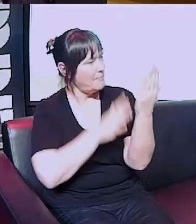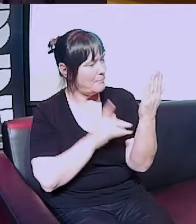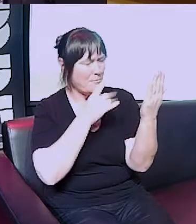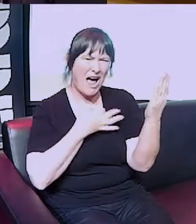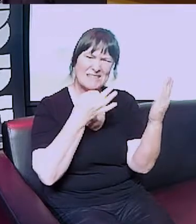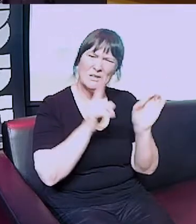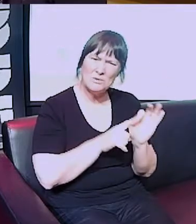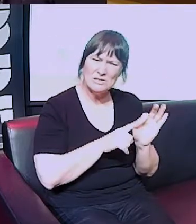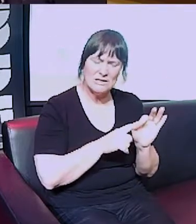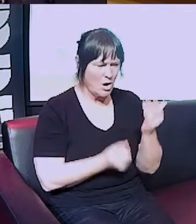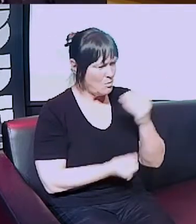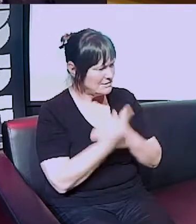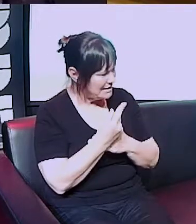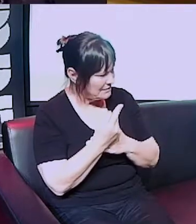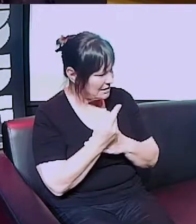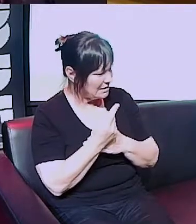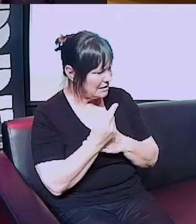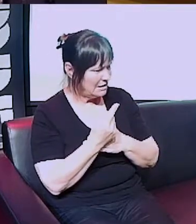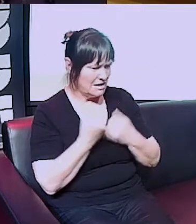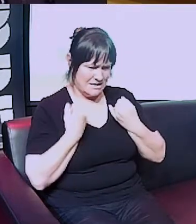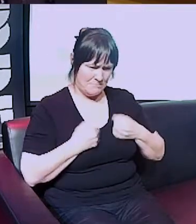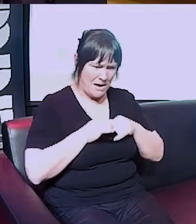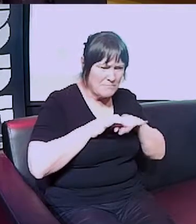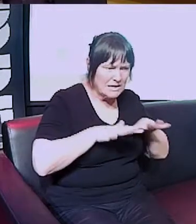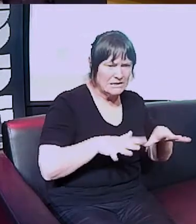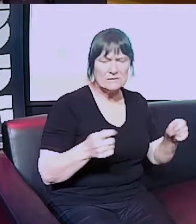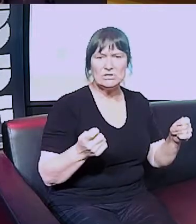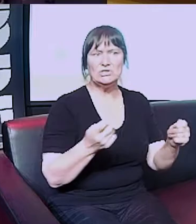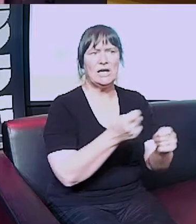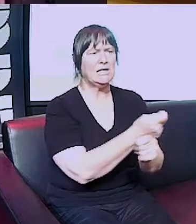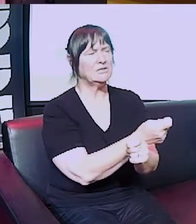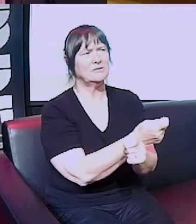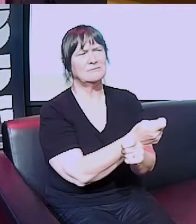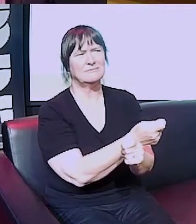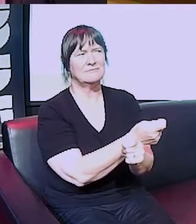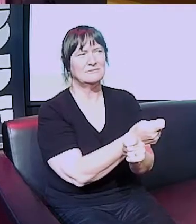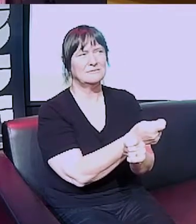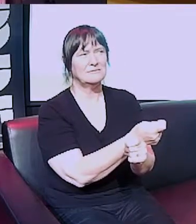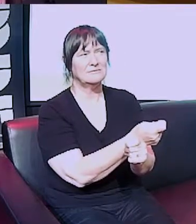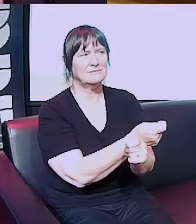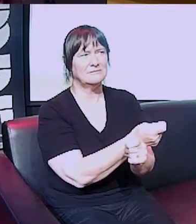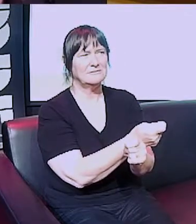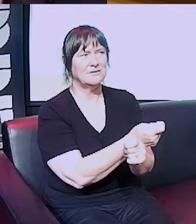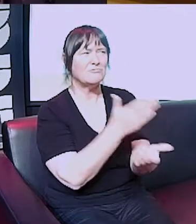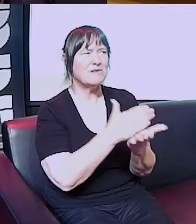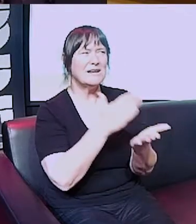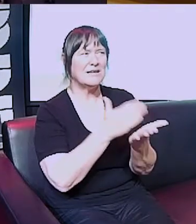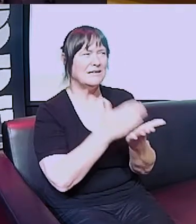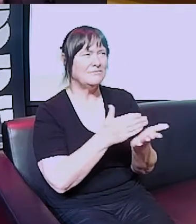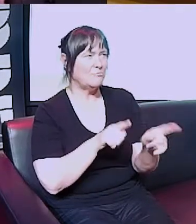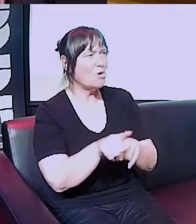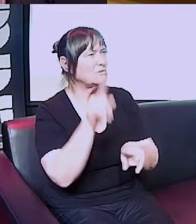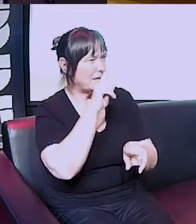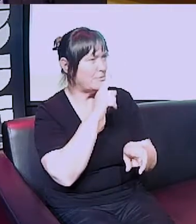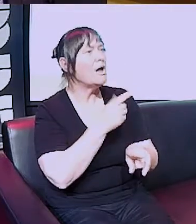going on? The pandemic seems to have changed into something not much more than the seasonal flu for healthy New